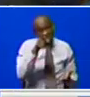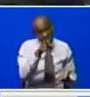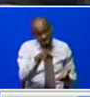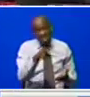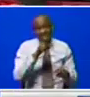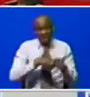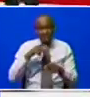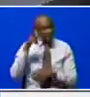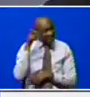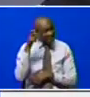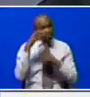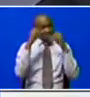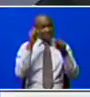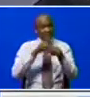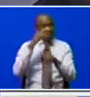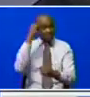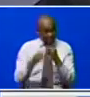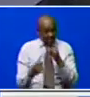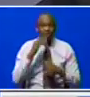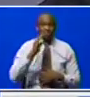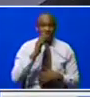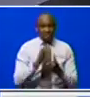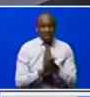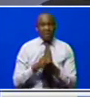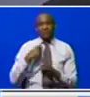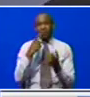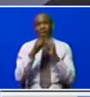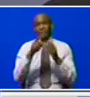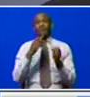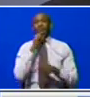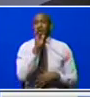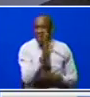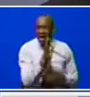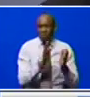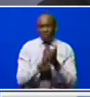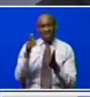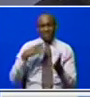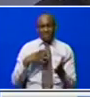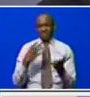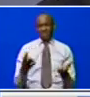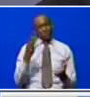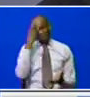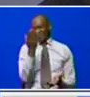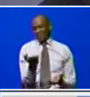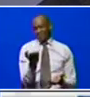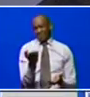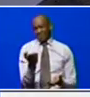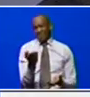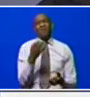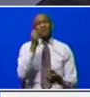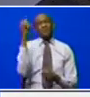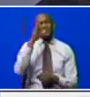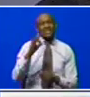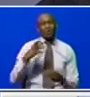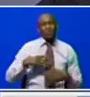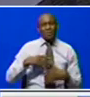was listening to the president giving his final speech and I was talking about his father and the other liberators, I was like, you know what? There's like 50%